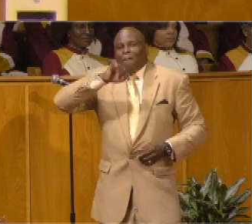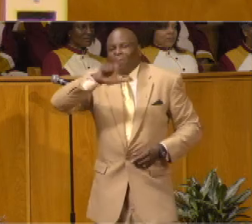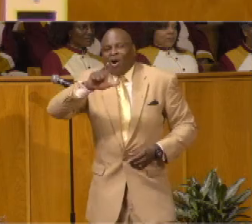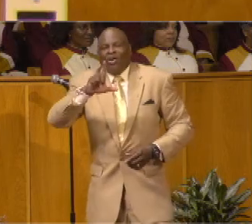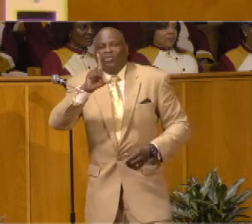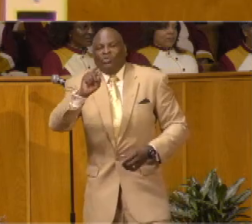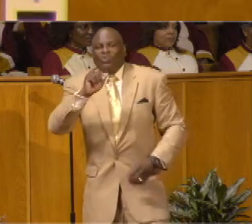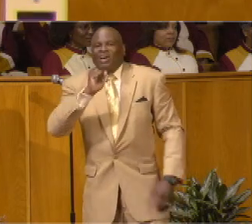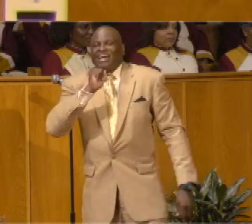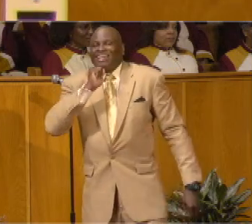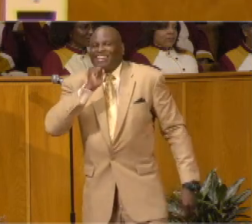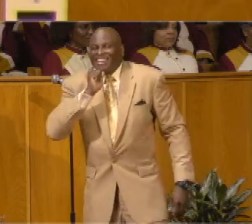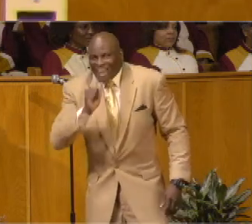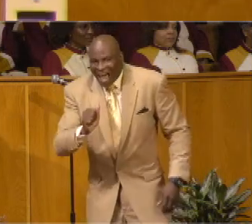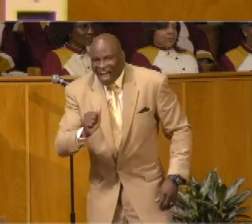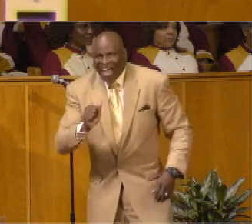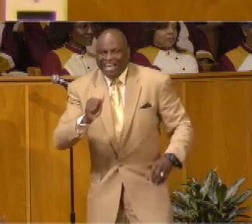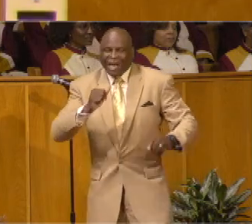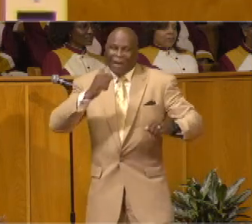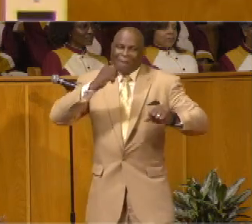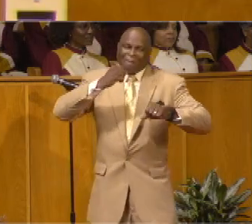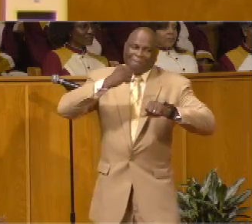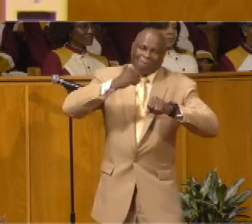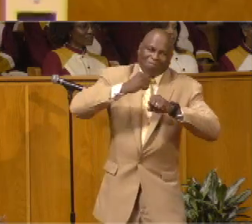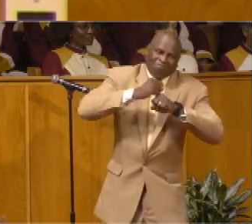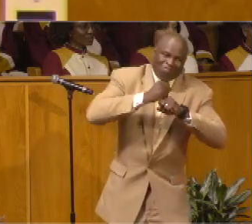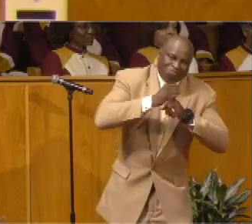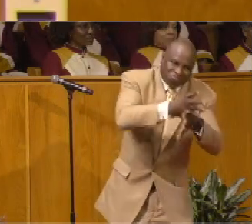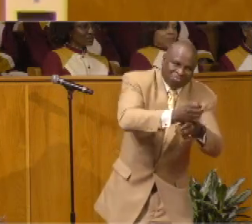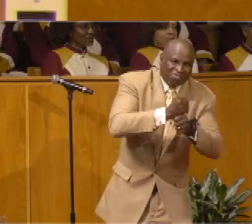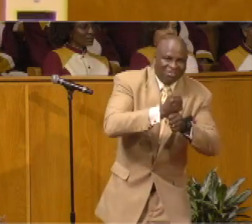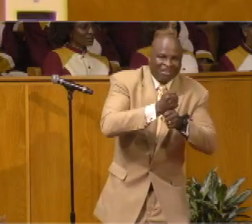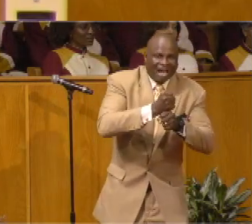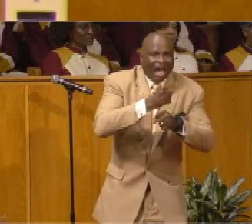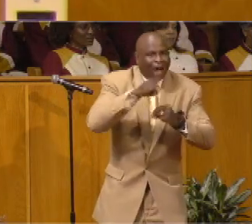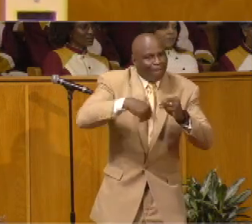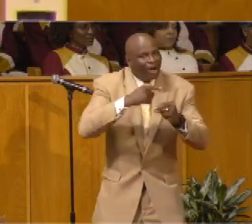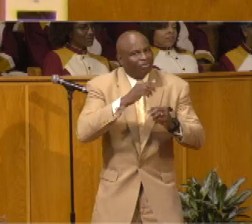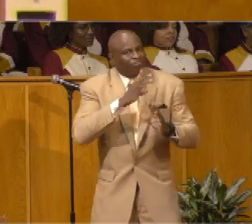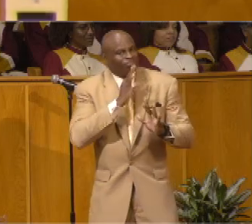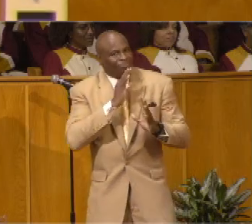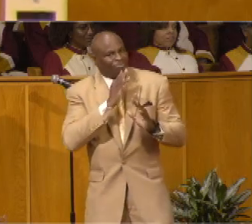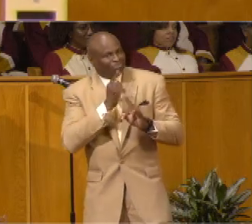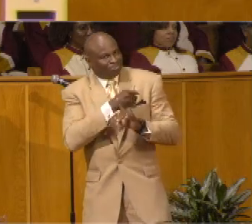Paul doesn't chastise them for speaking in tongues.